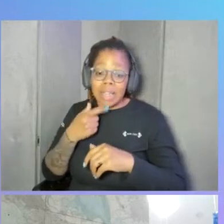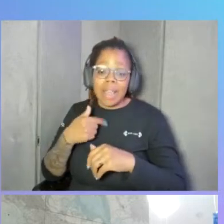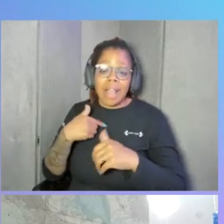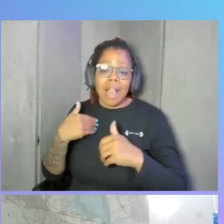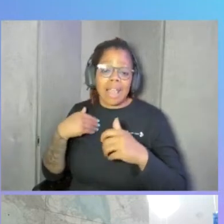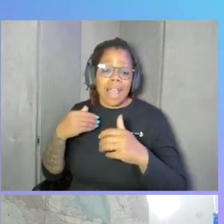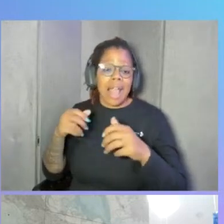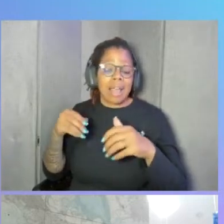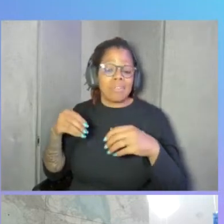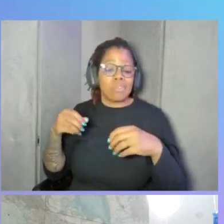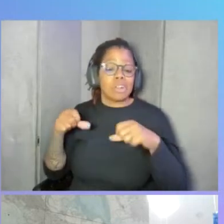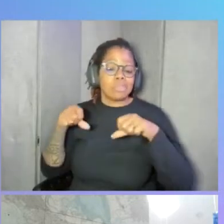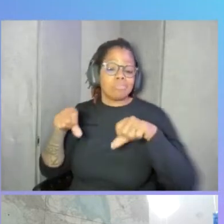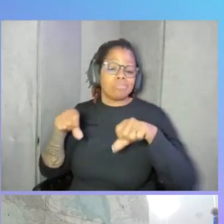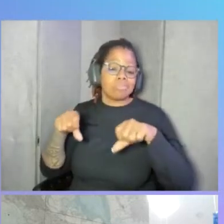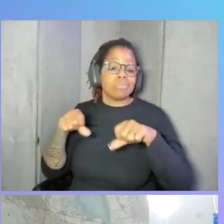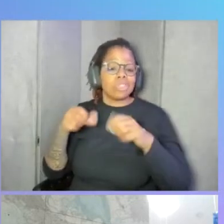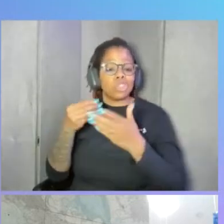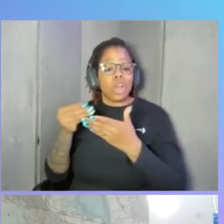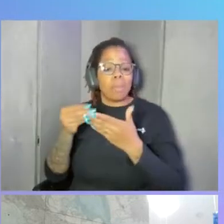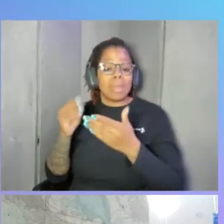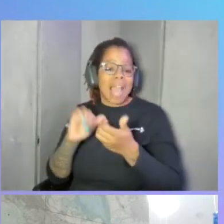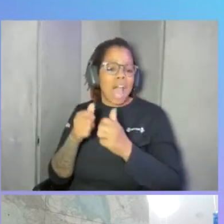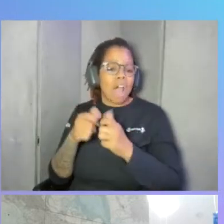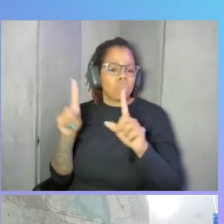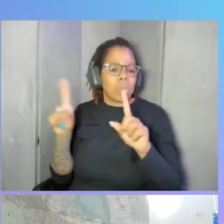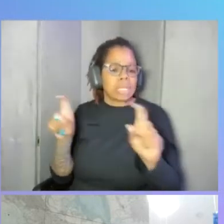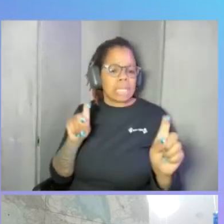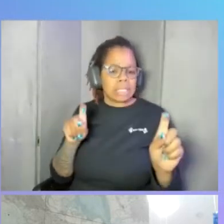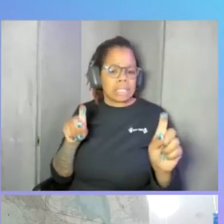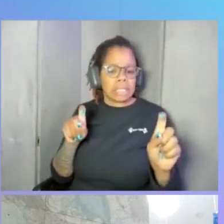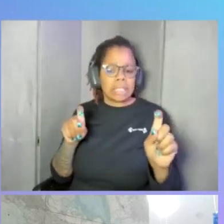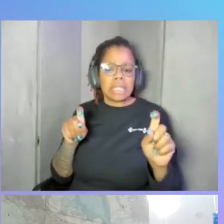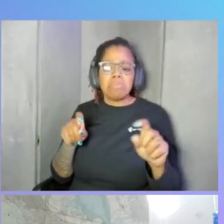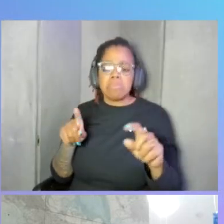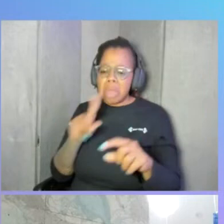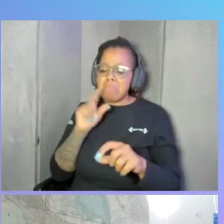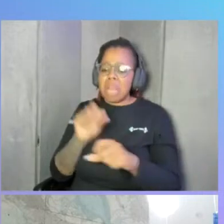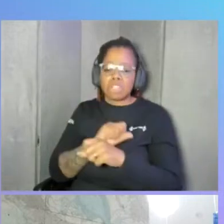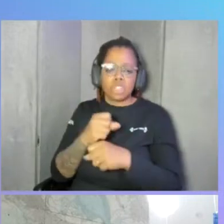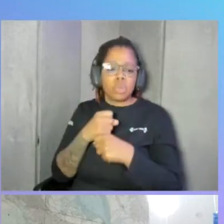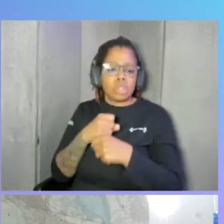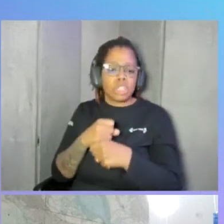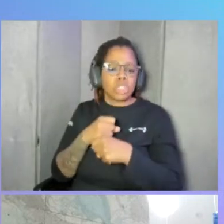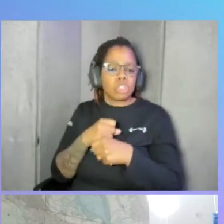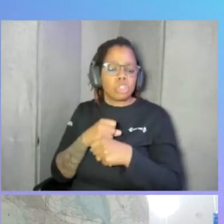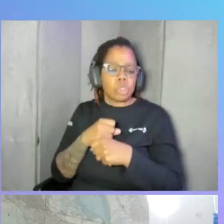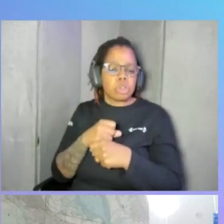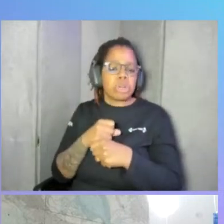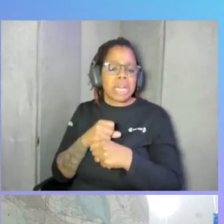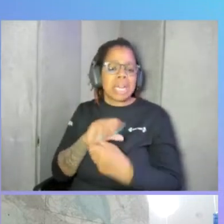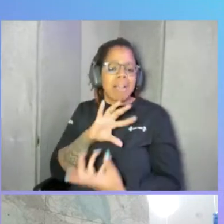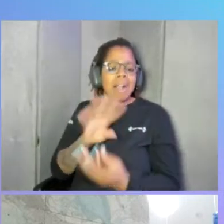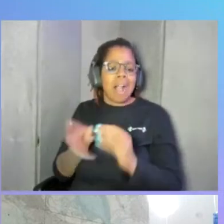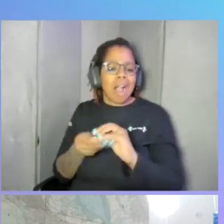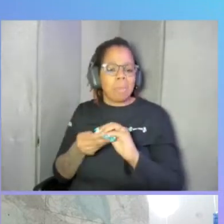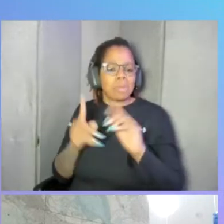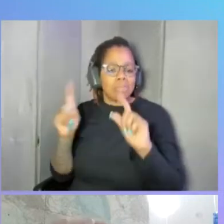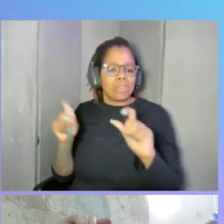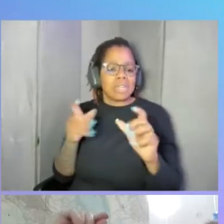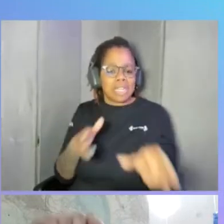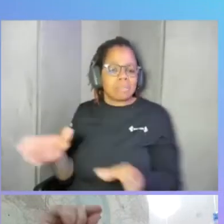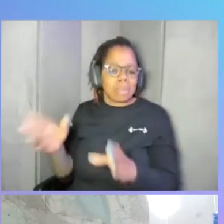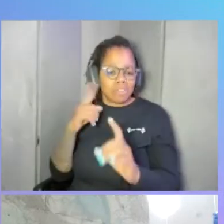shopping cart, how should I test this? And it will actually generate a default comprehensive test plan for you. The